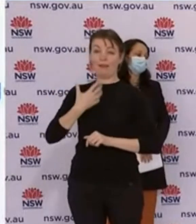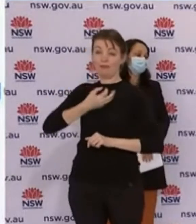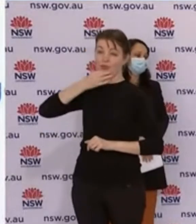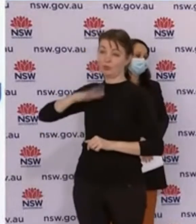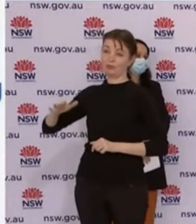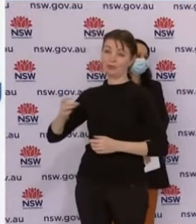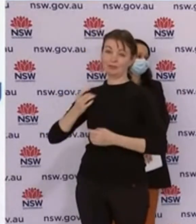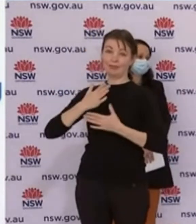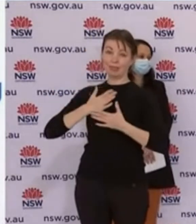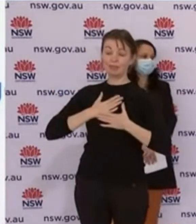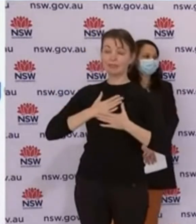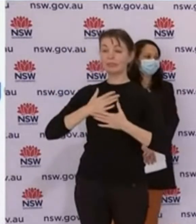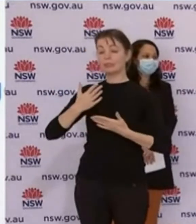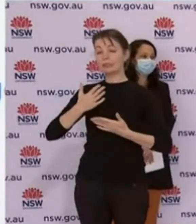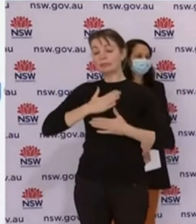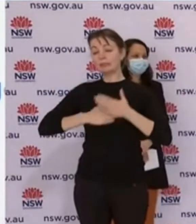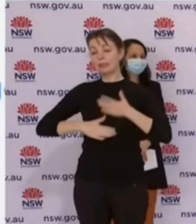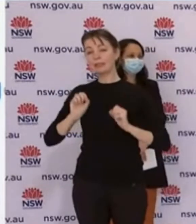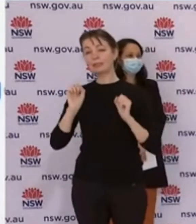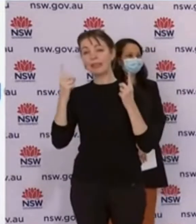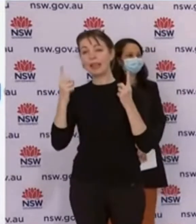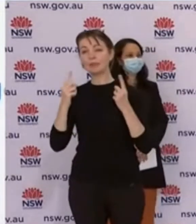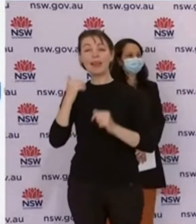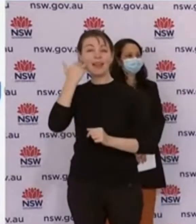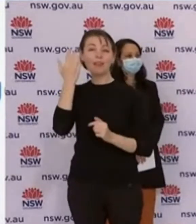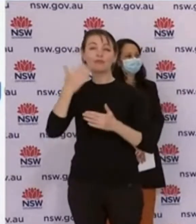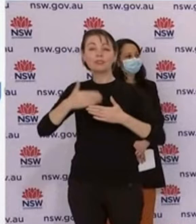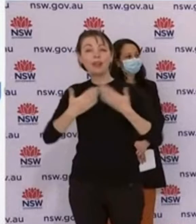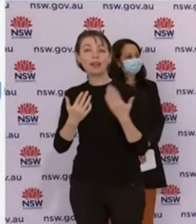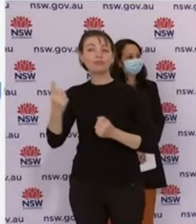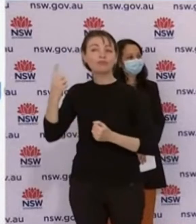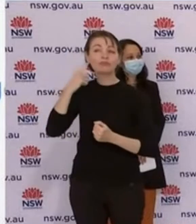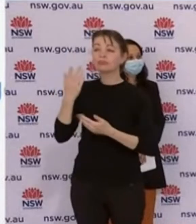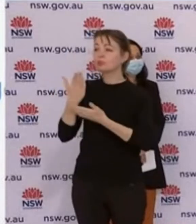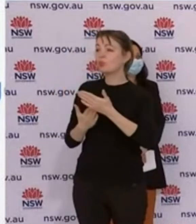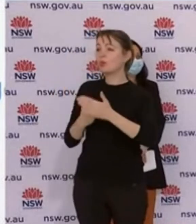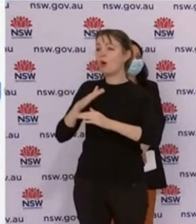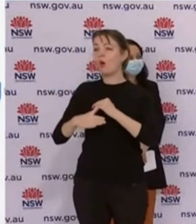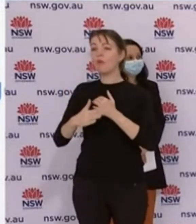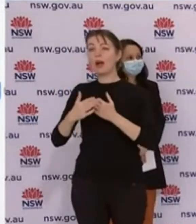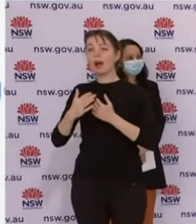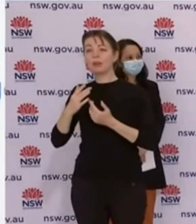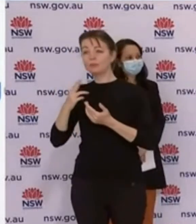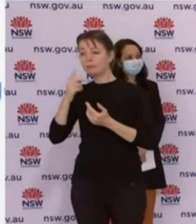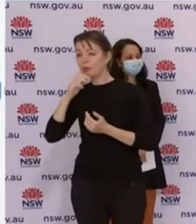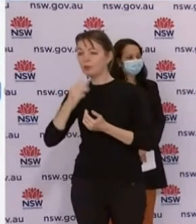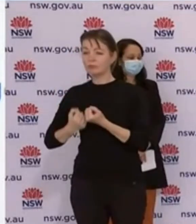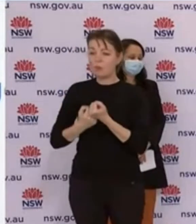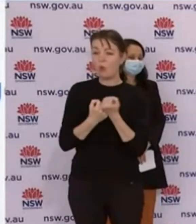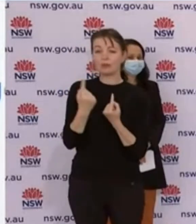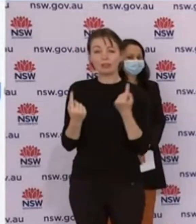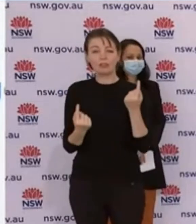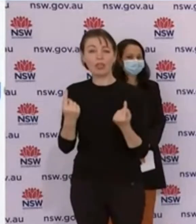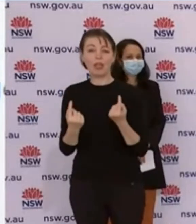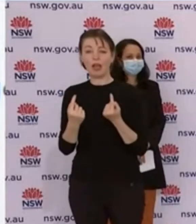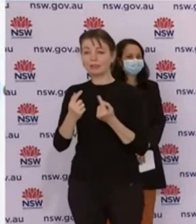day I'm hearing wonderful stories about how our school communities right across New South Wales are supporting our students and our families to learn